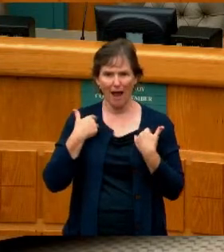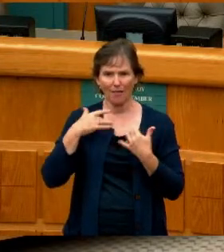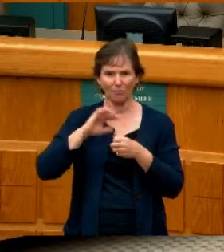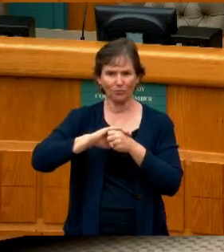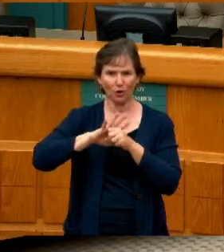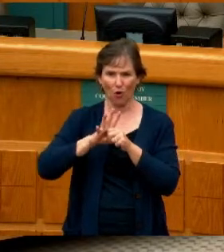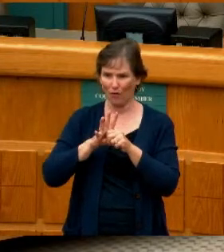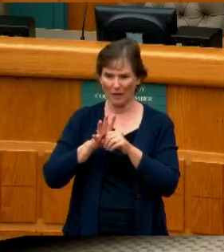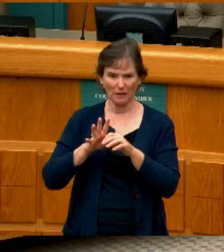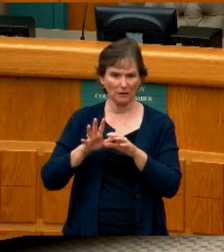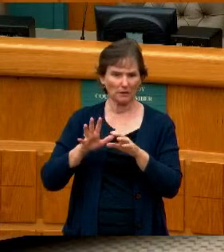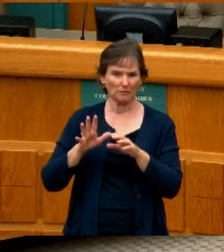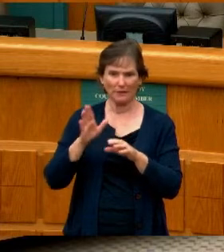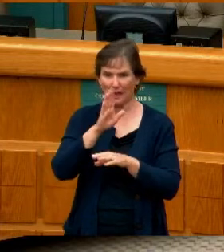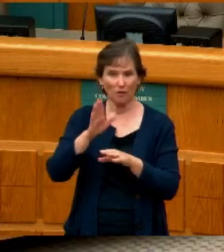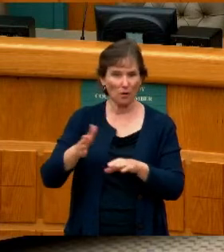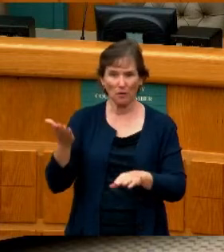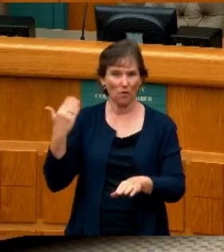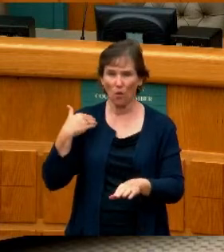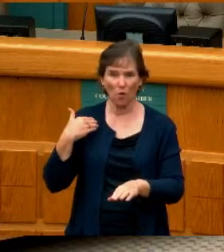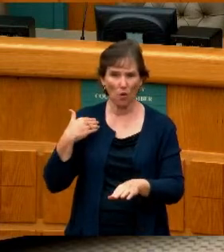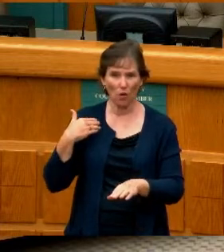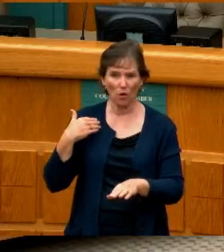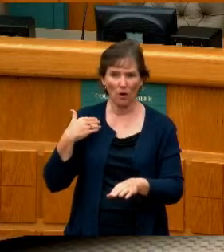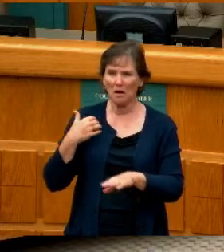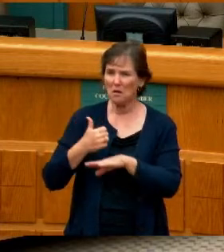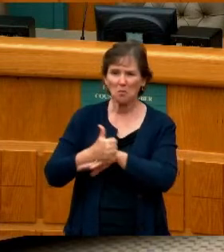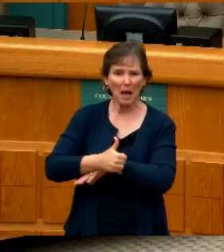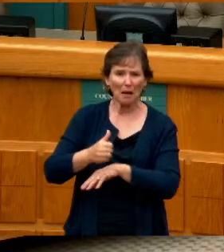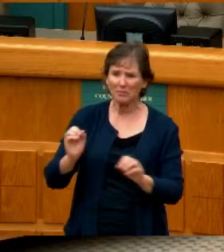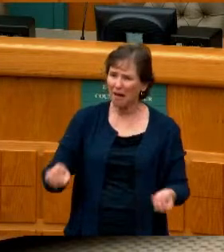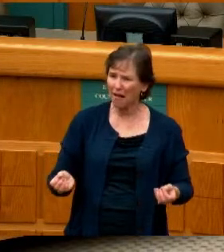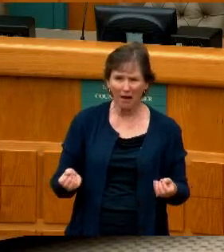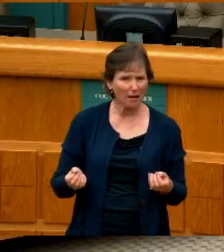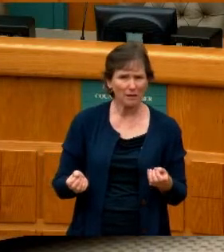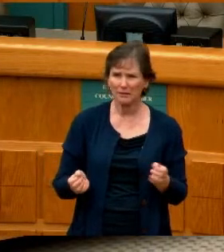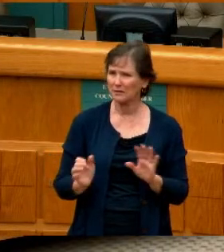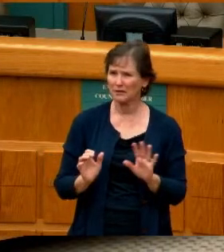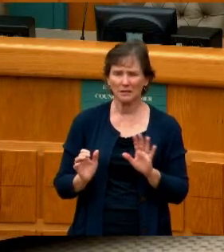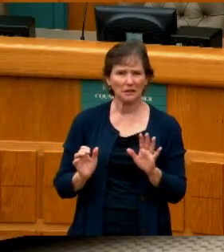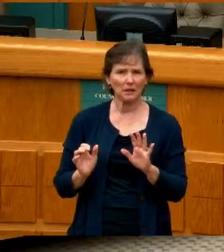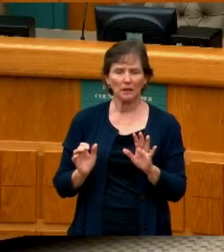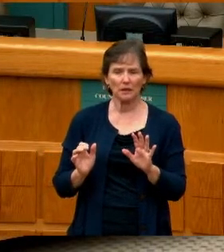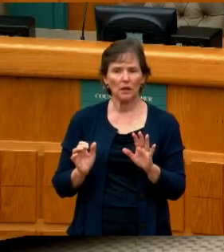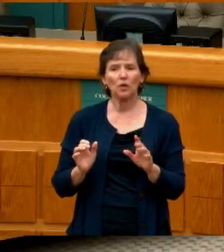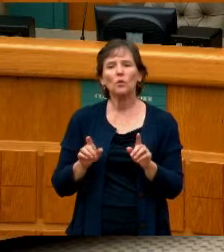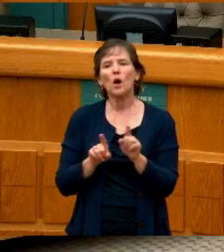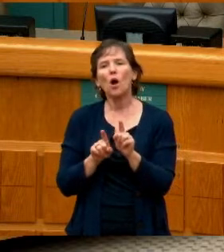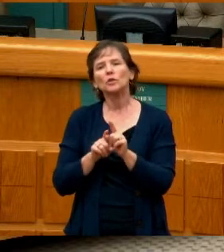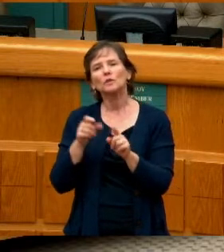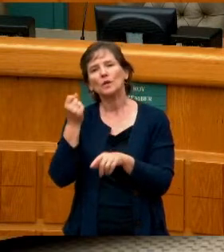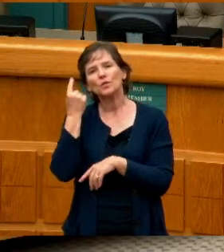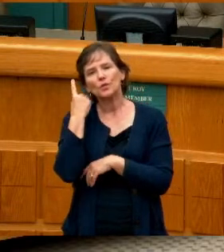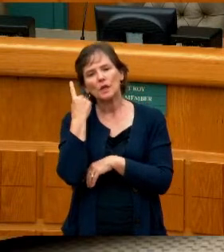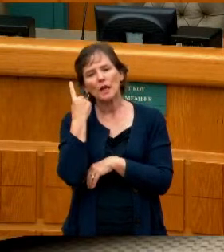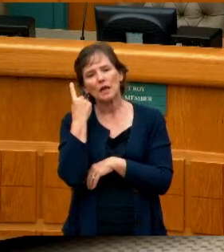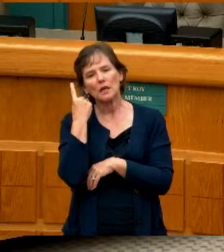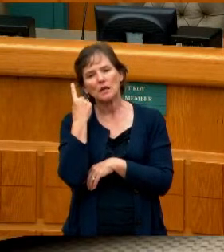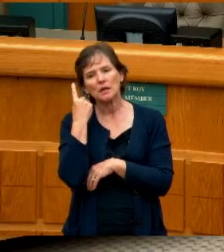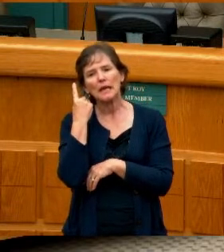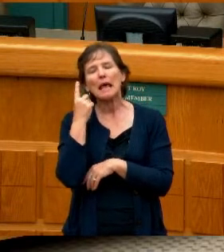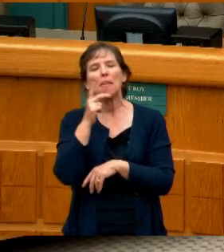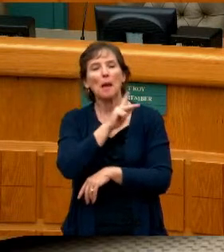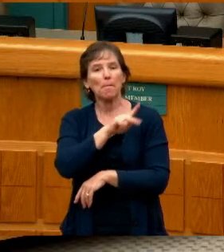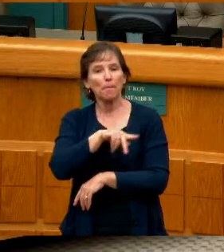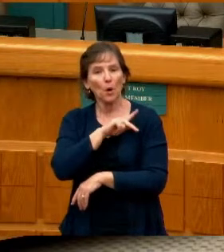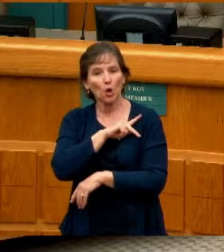available. While we realize that this is an unprecedented pandemic, and we understand that this is no one's fault that